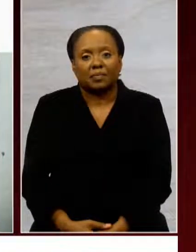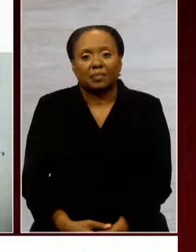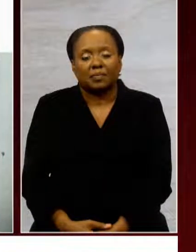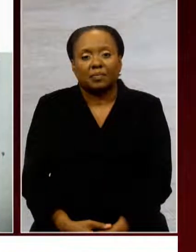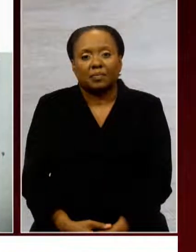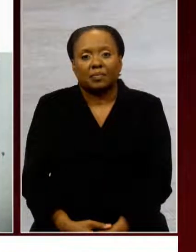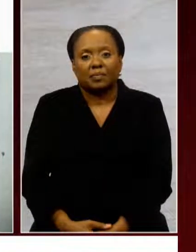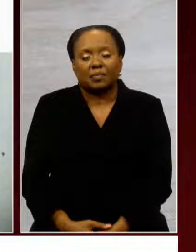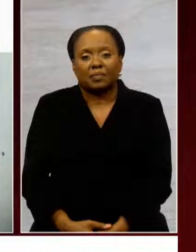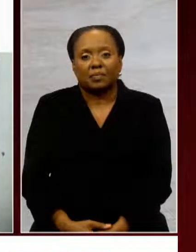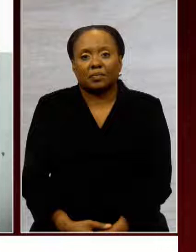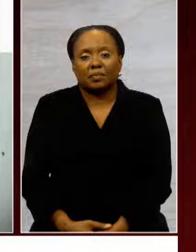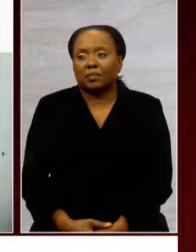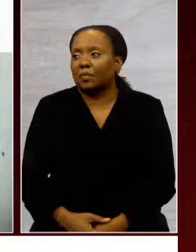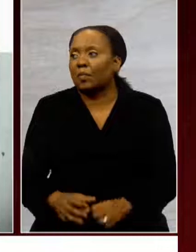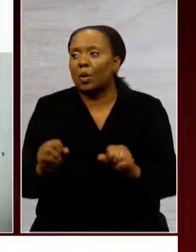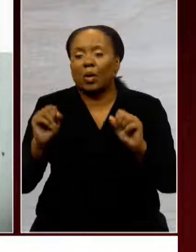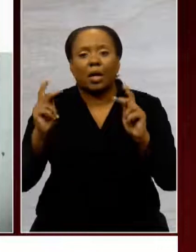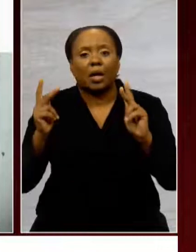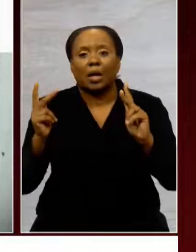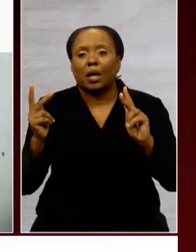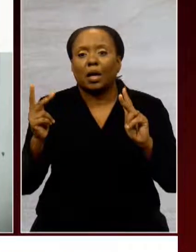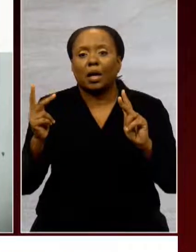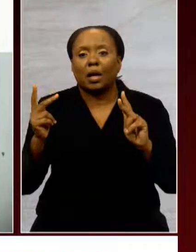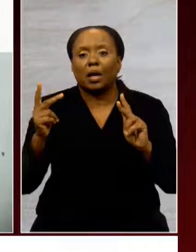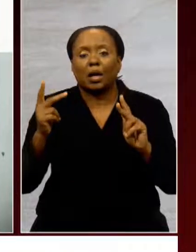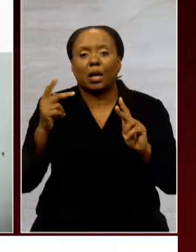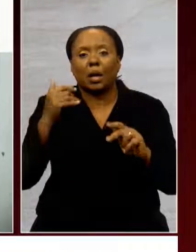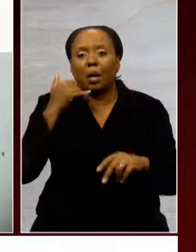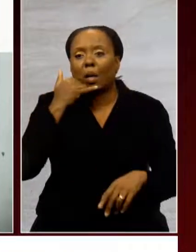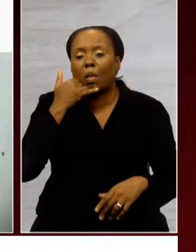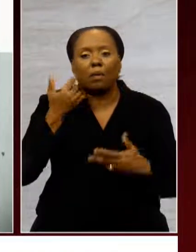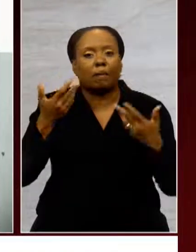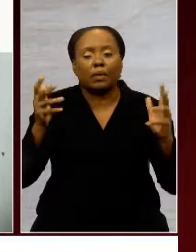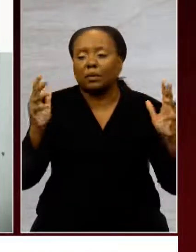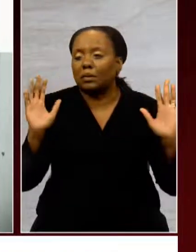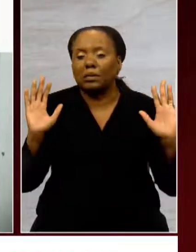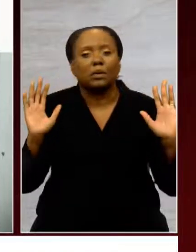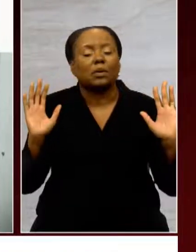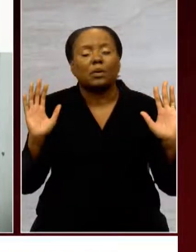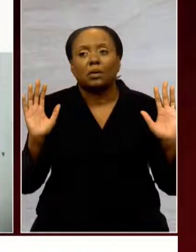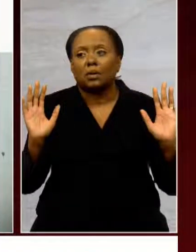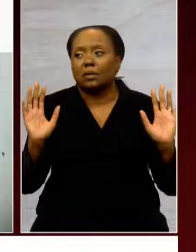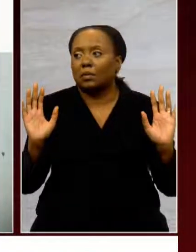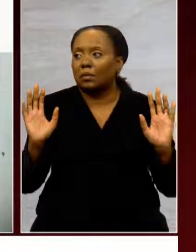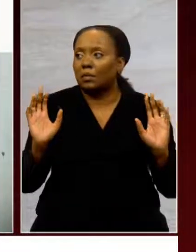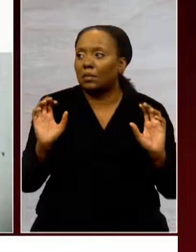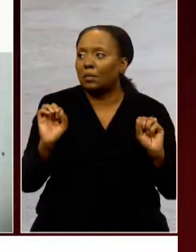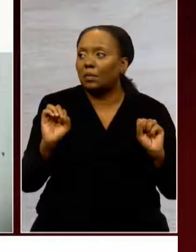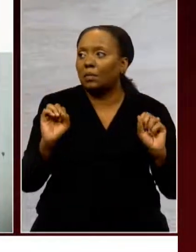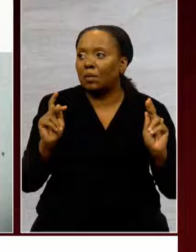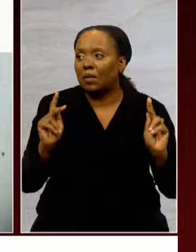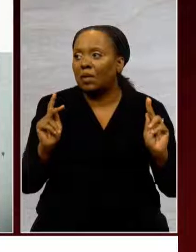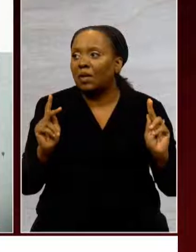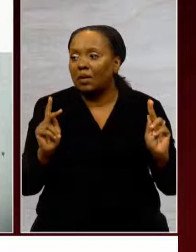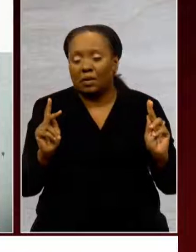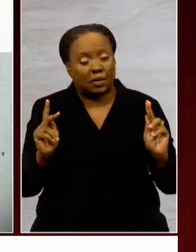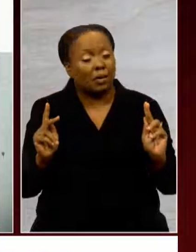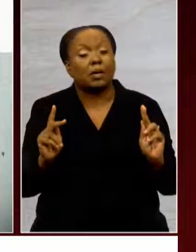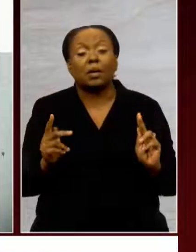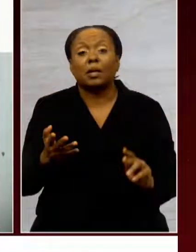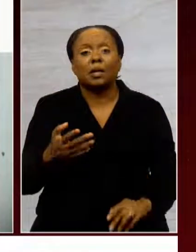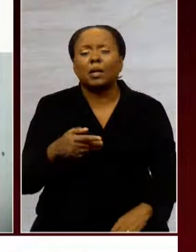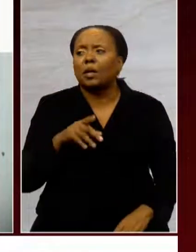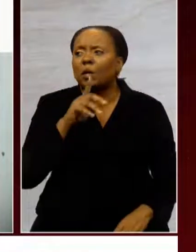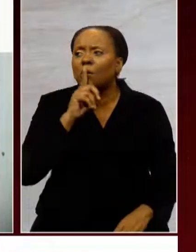Well, we've seemingly lost that caller, but the caller did mention an area which is can be quite a concern,